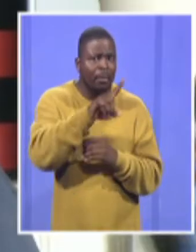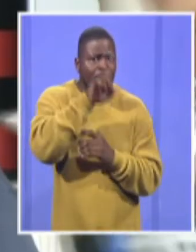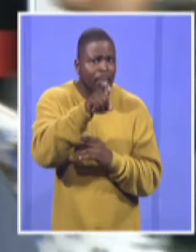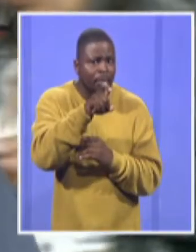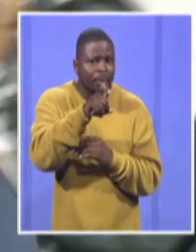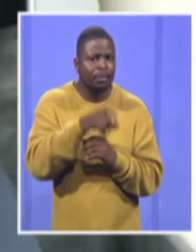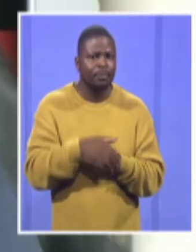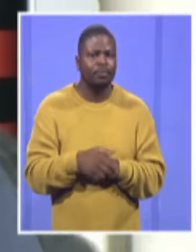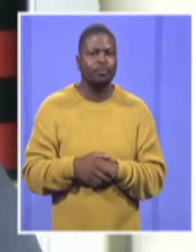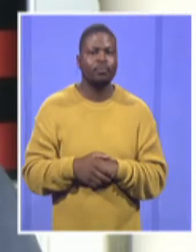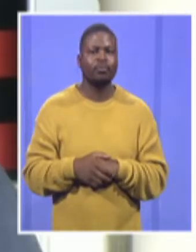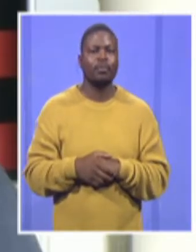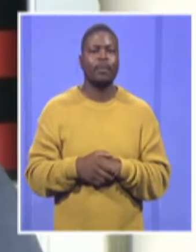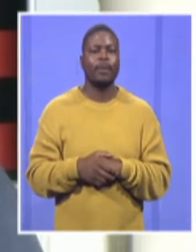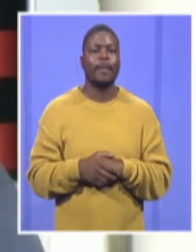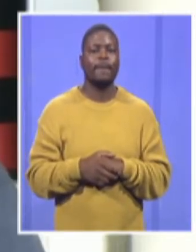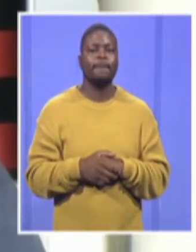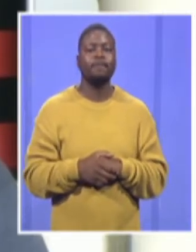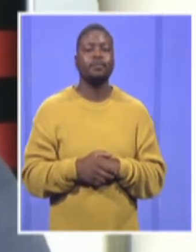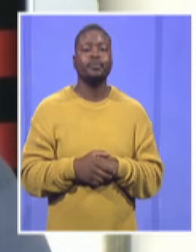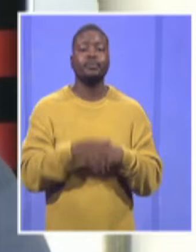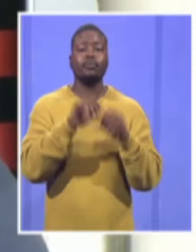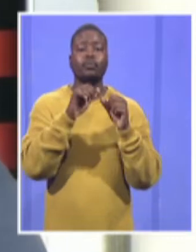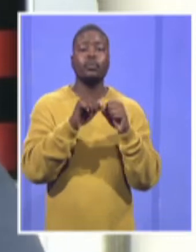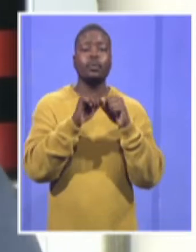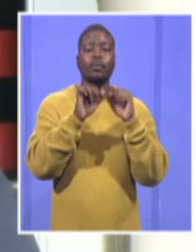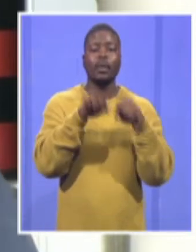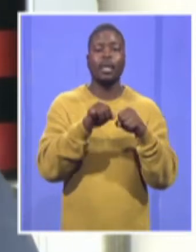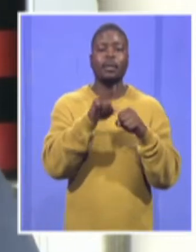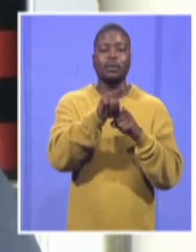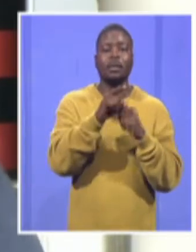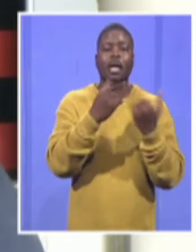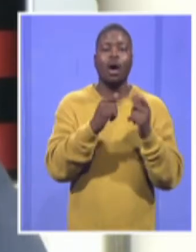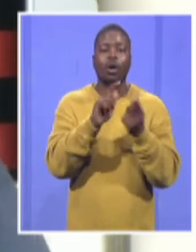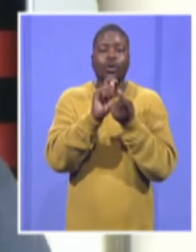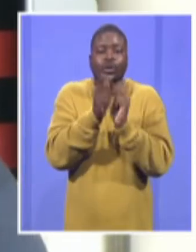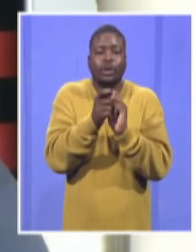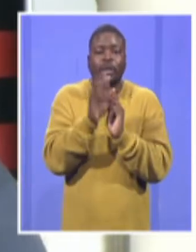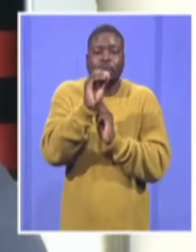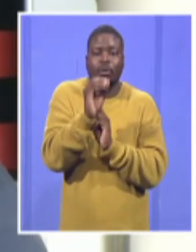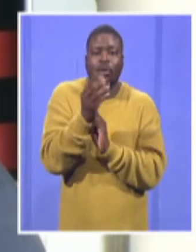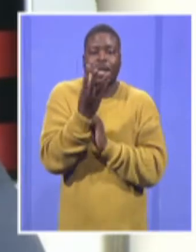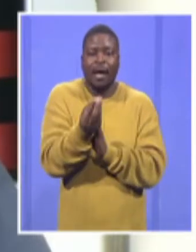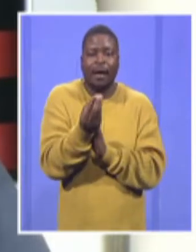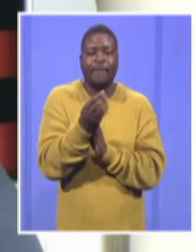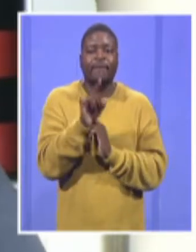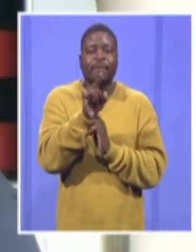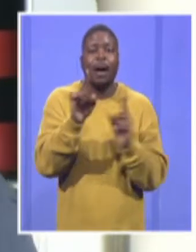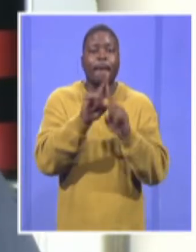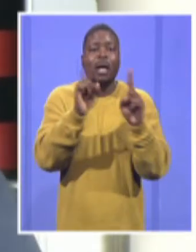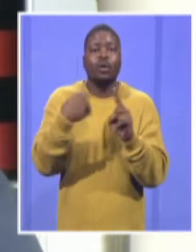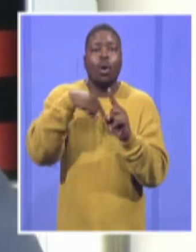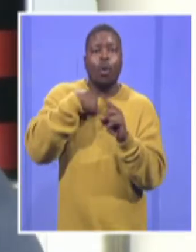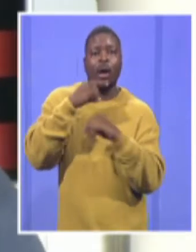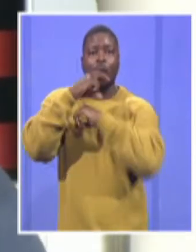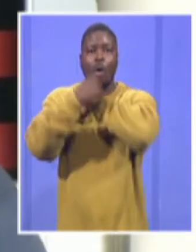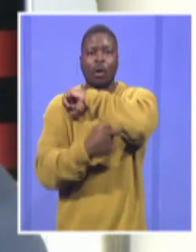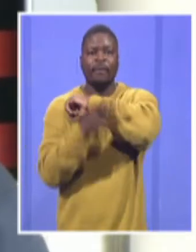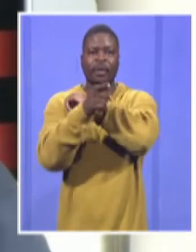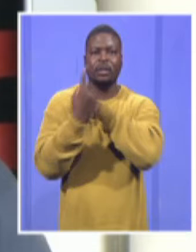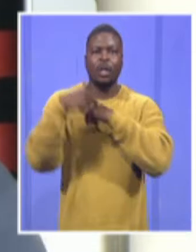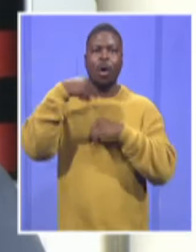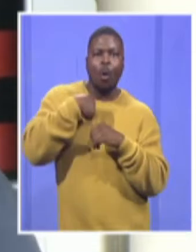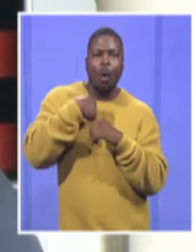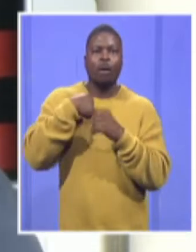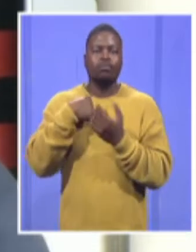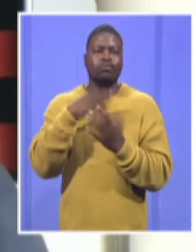know that we have to go with the times. I know that there is technology that we are using, and we've had here in the conference many of government